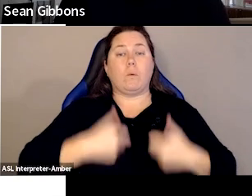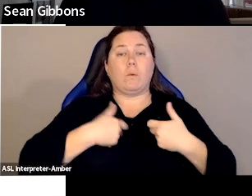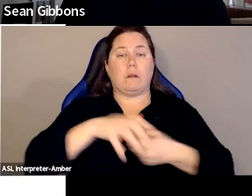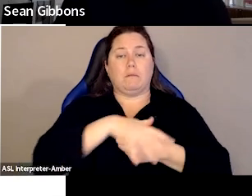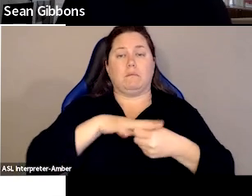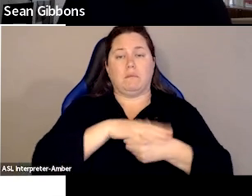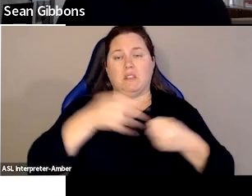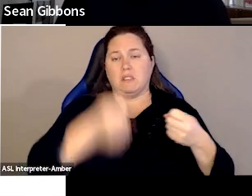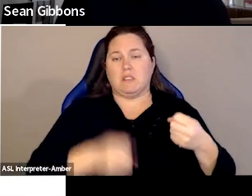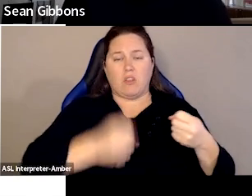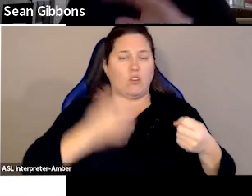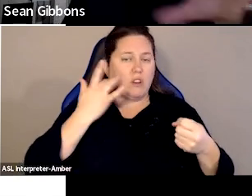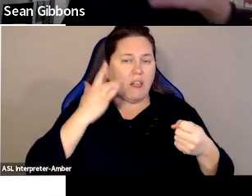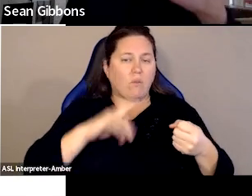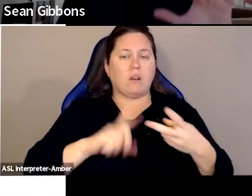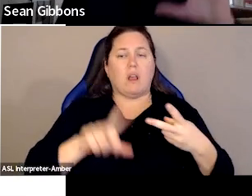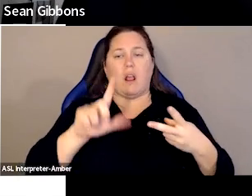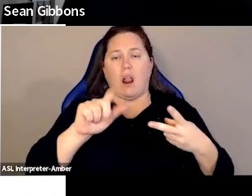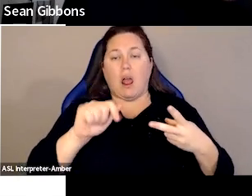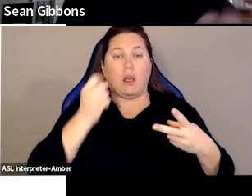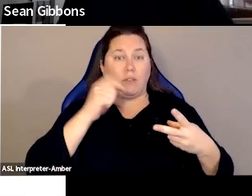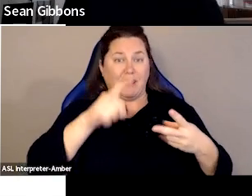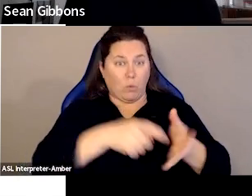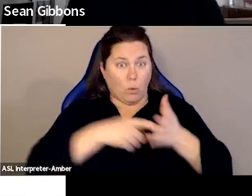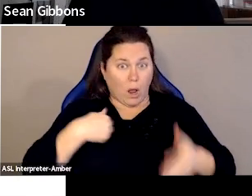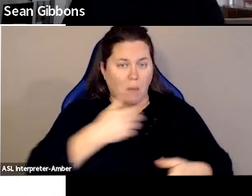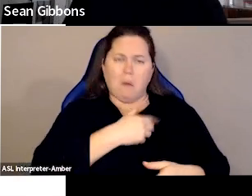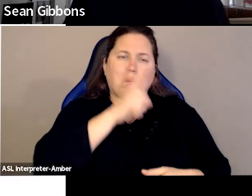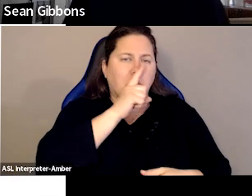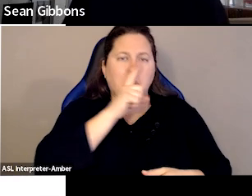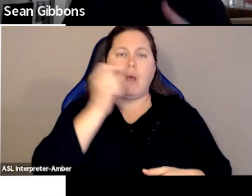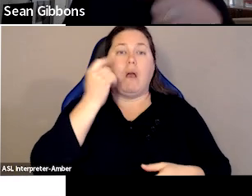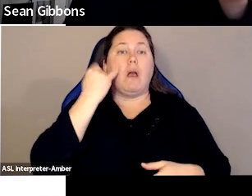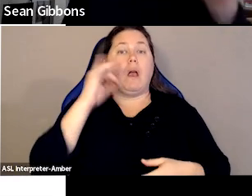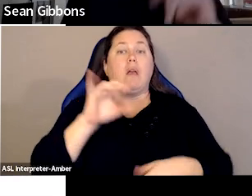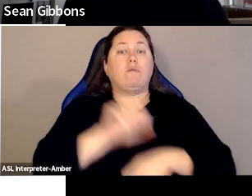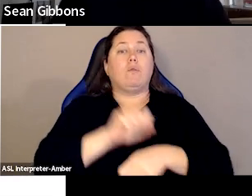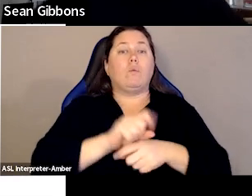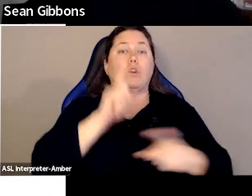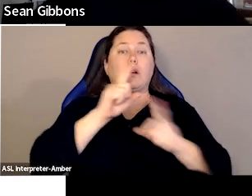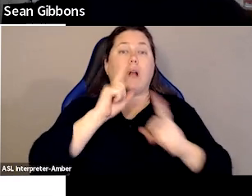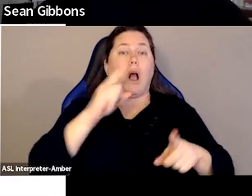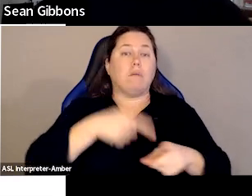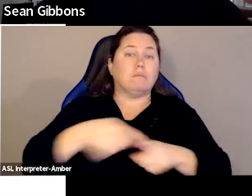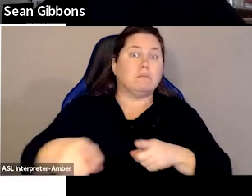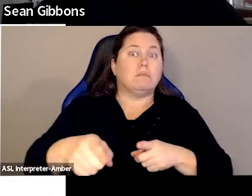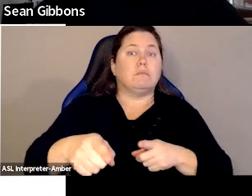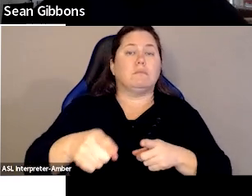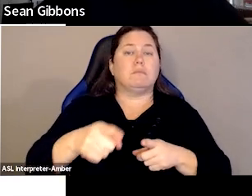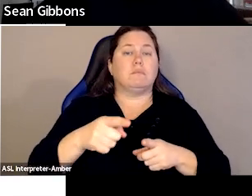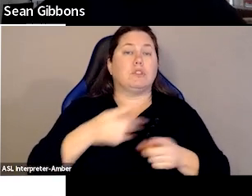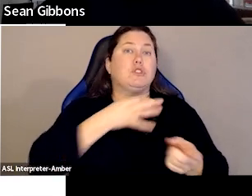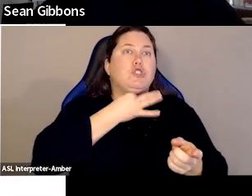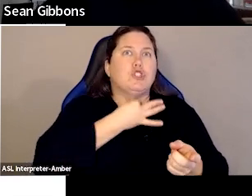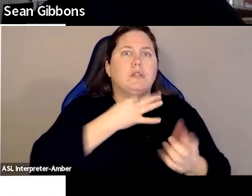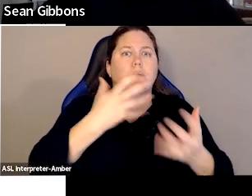area. Encourage you to check that out. Don't need to be a member for this one. If you work in comms for good, you're curious, want to make take an opportunity to